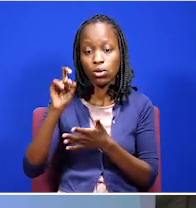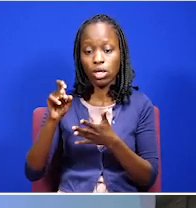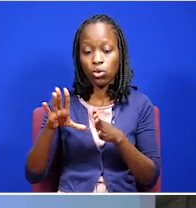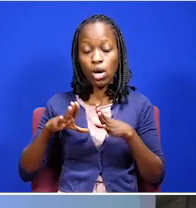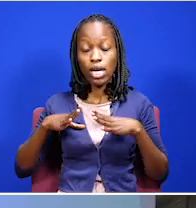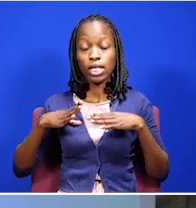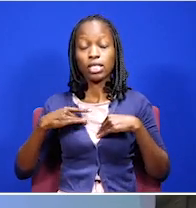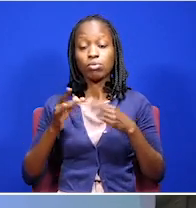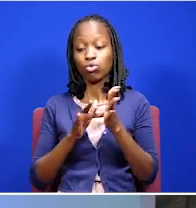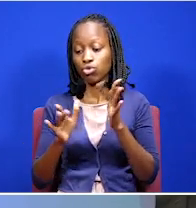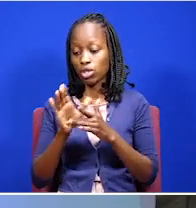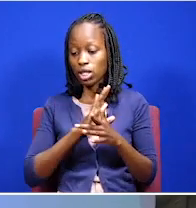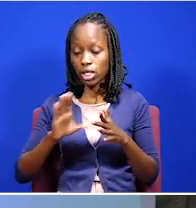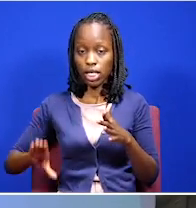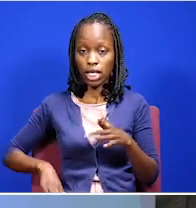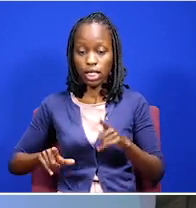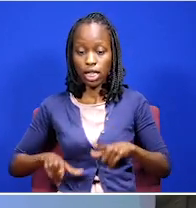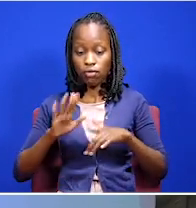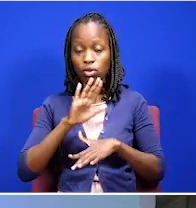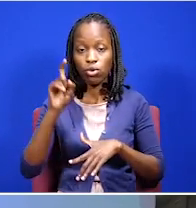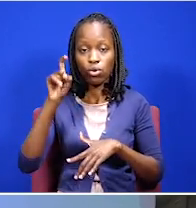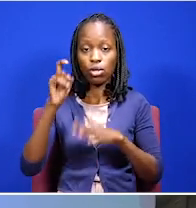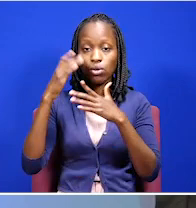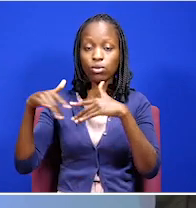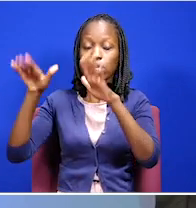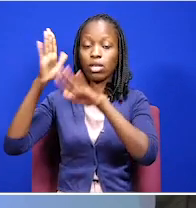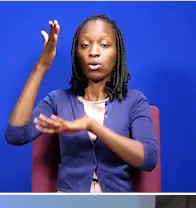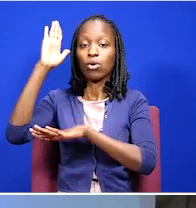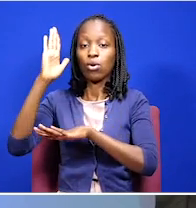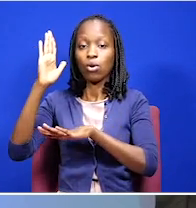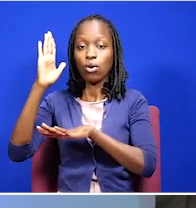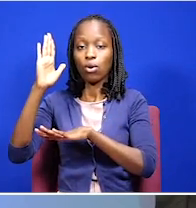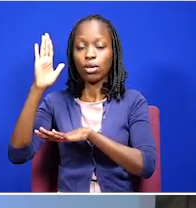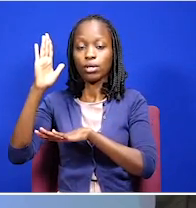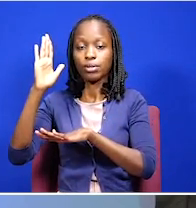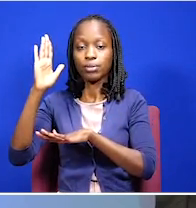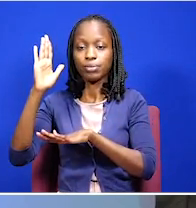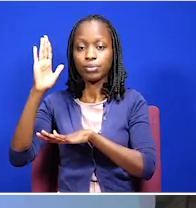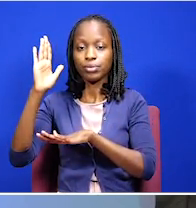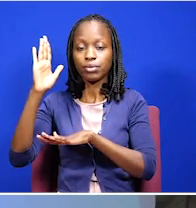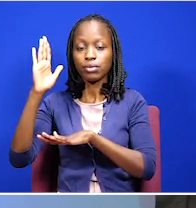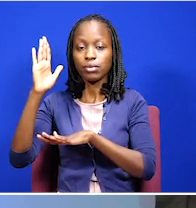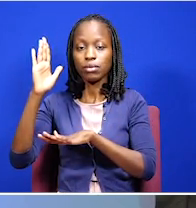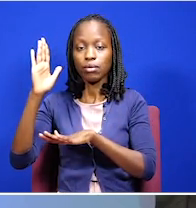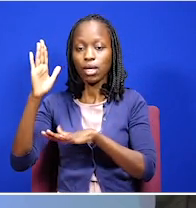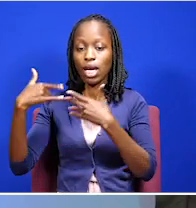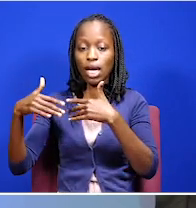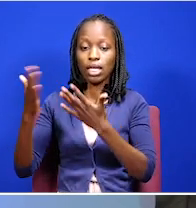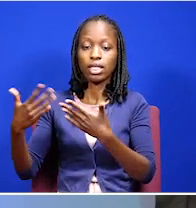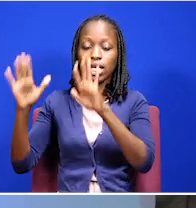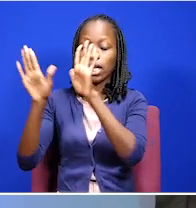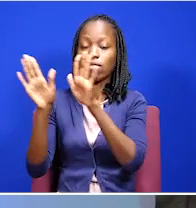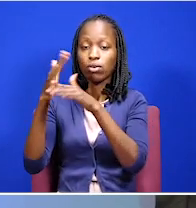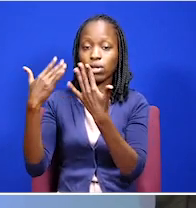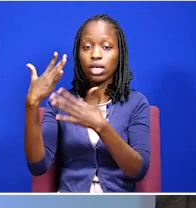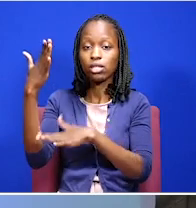the Lord Jesus Christ. You need to entrust yourself and entrust all that you are doing into the hands of God. And if you'd like to